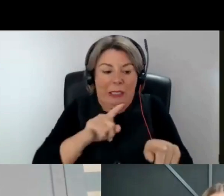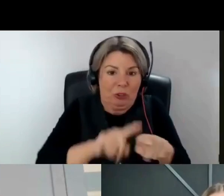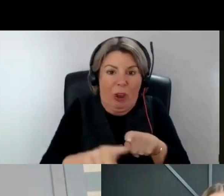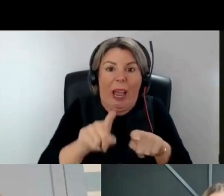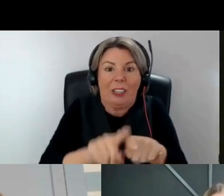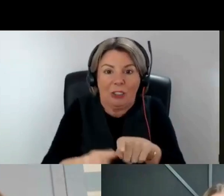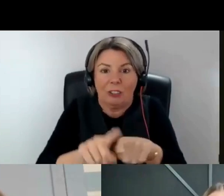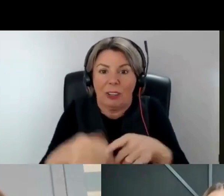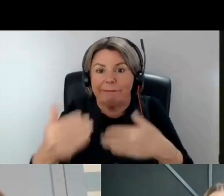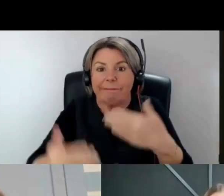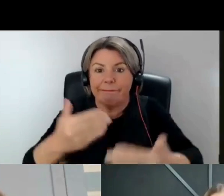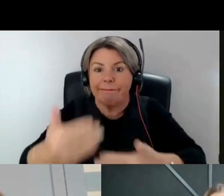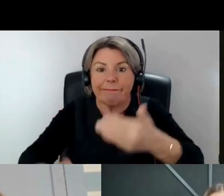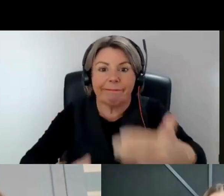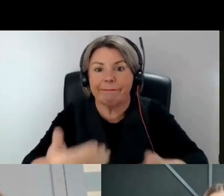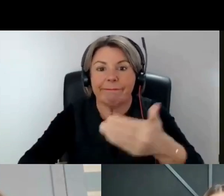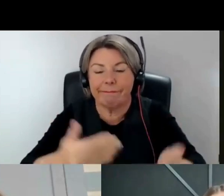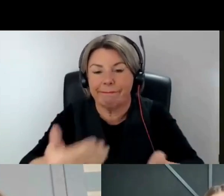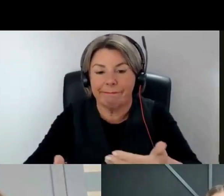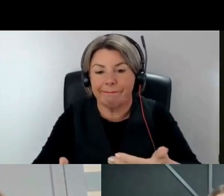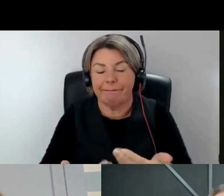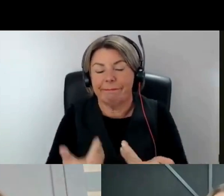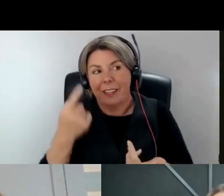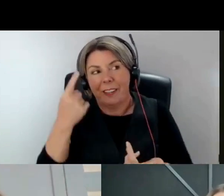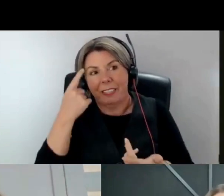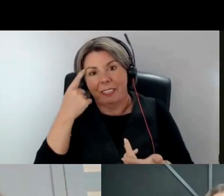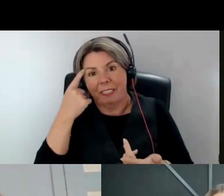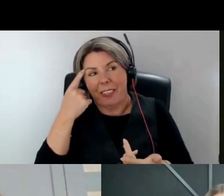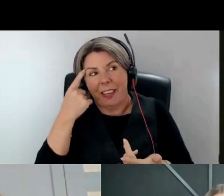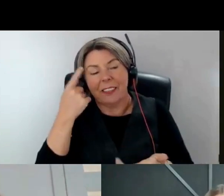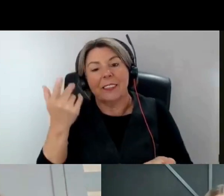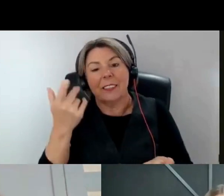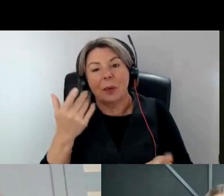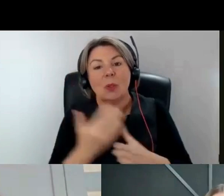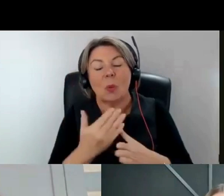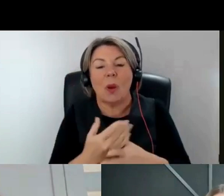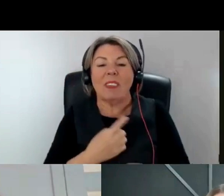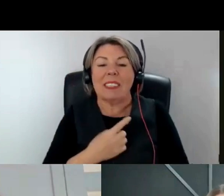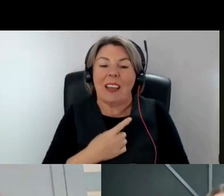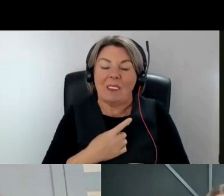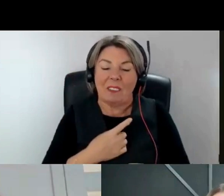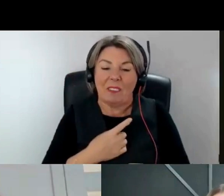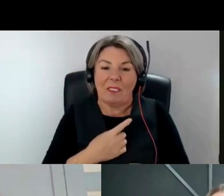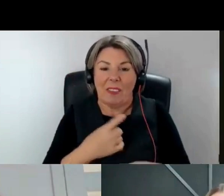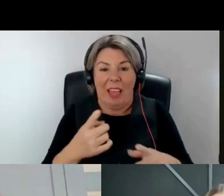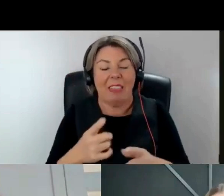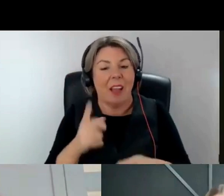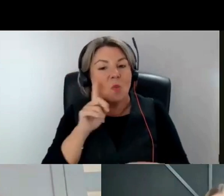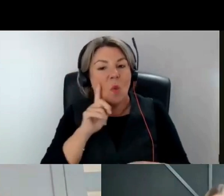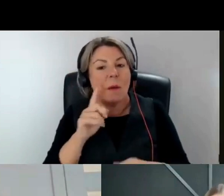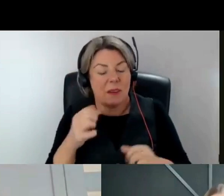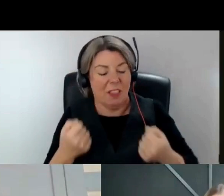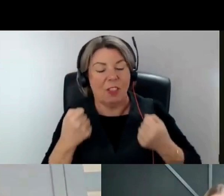But yeah, I think it's having that conversation and working out the way that's going to work for you. I'm always keen to make sure women are in the driving seat of